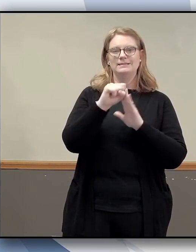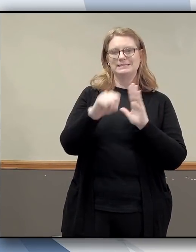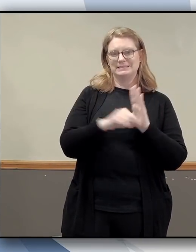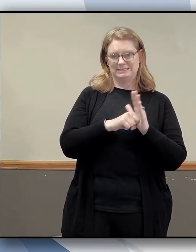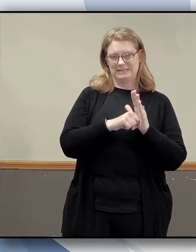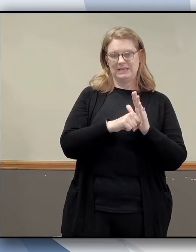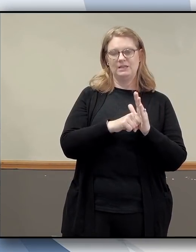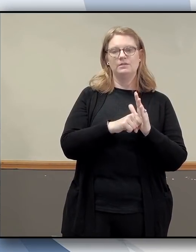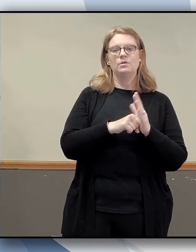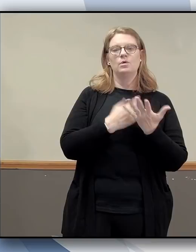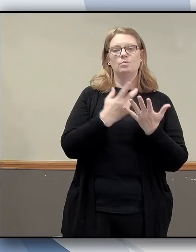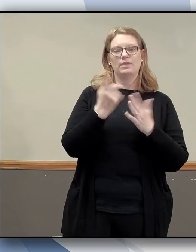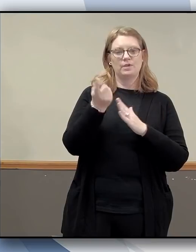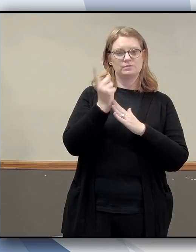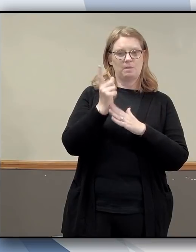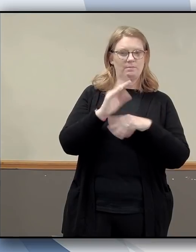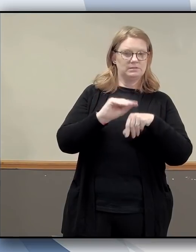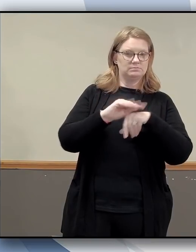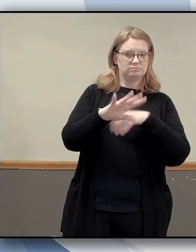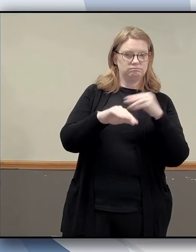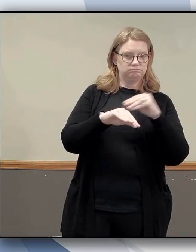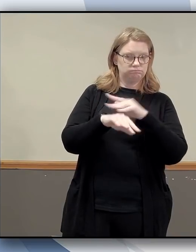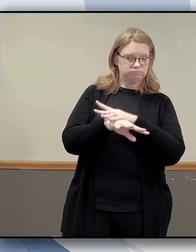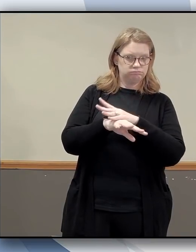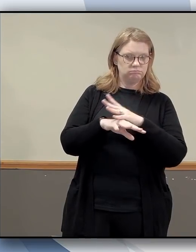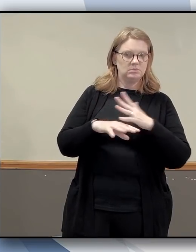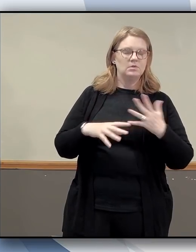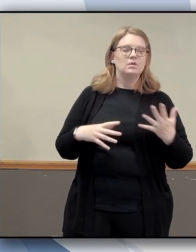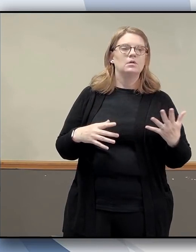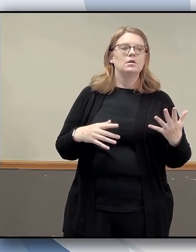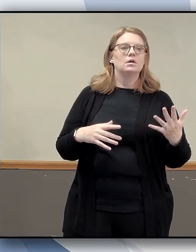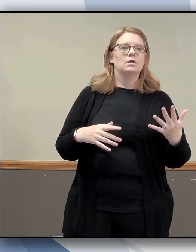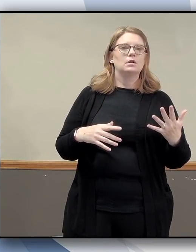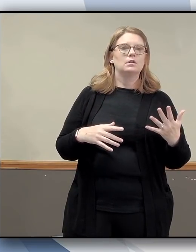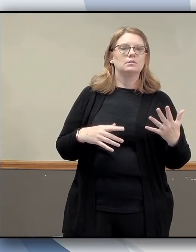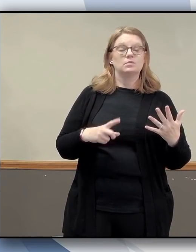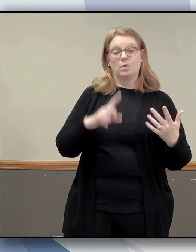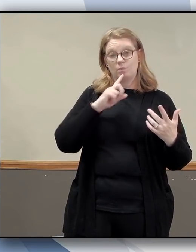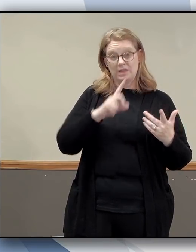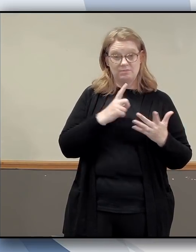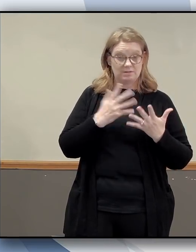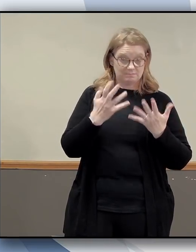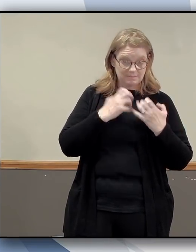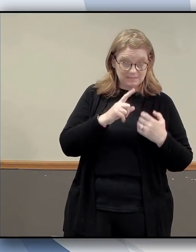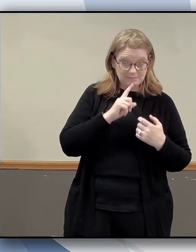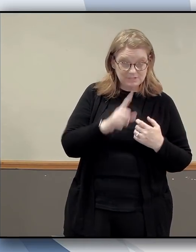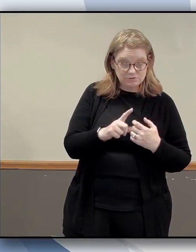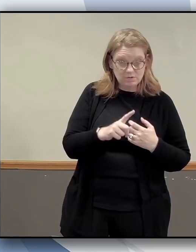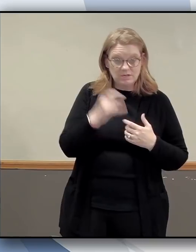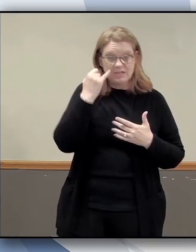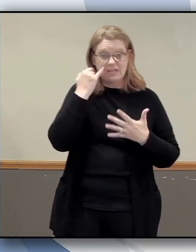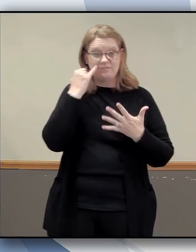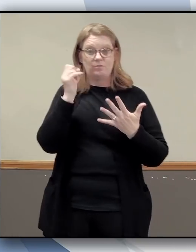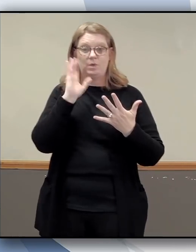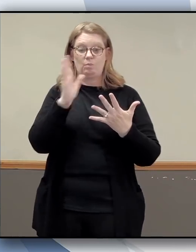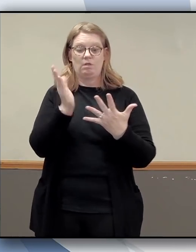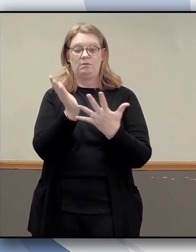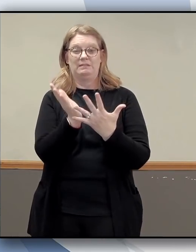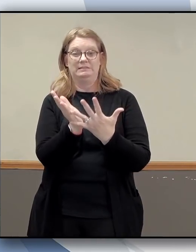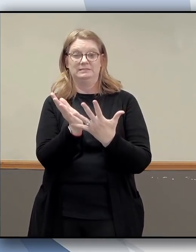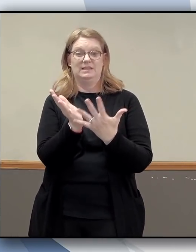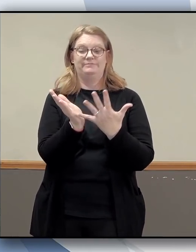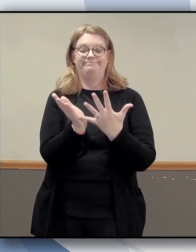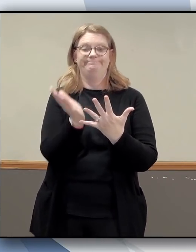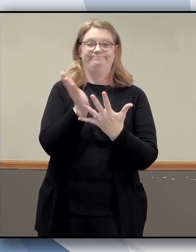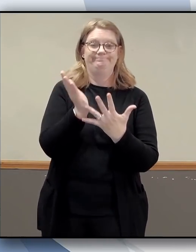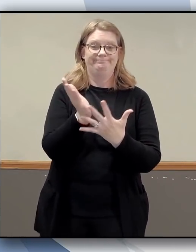where transmissible moments are occurring. And so we wanted to make sure if we're going to move people to the next level of